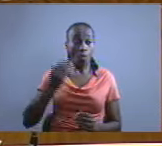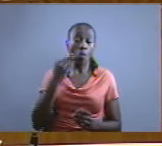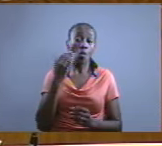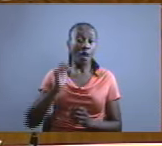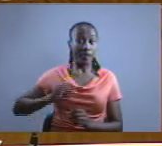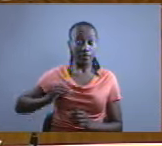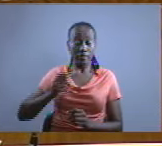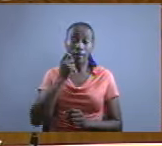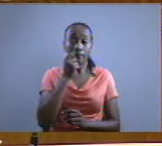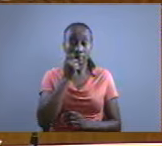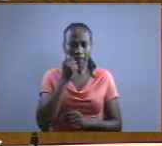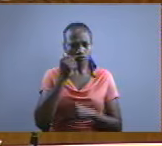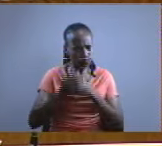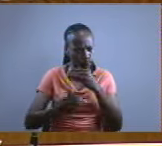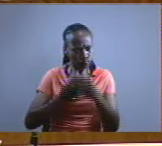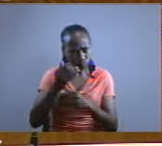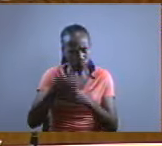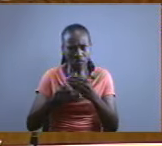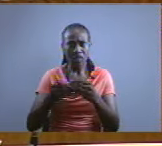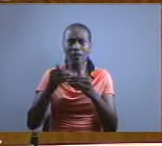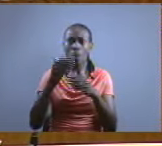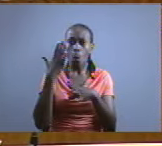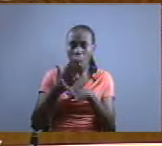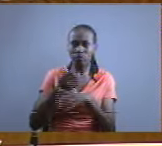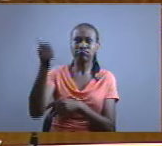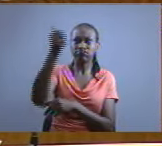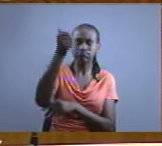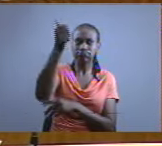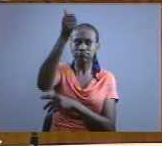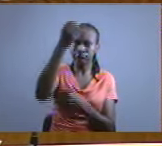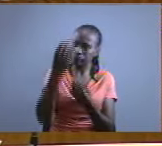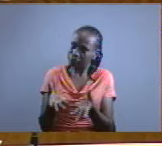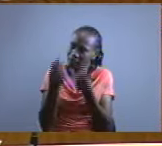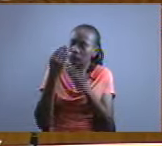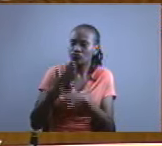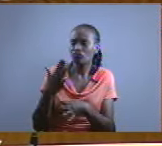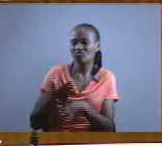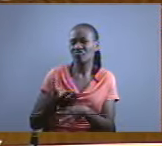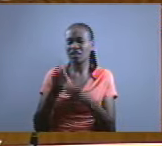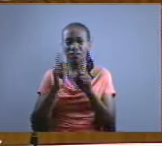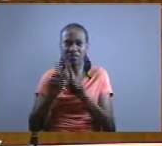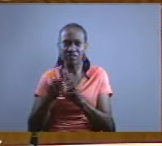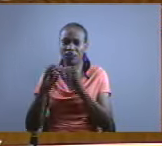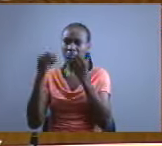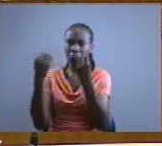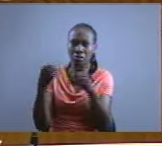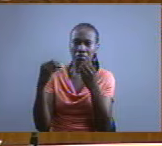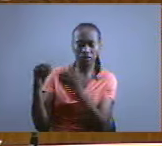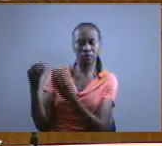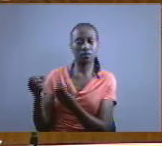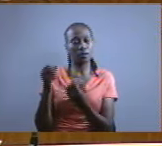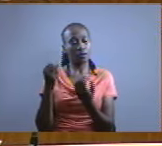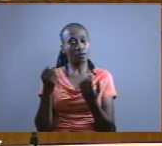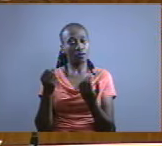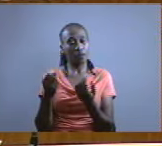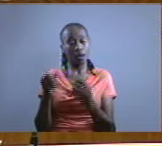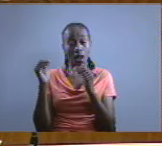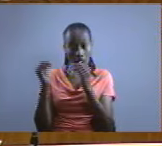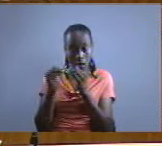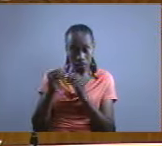to dominate in the middle top upper echelons of organizations, according to the report by the Commission for